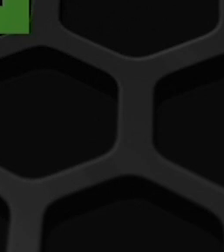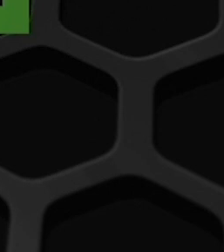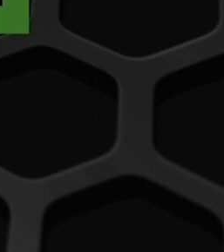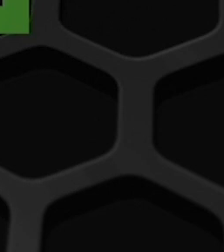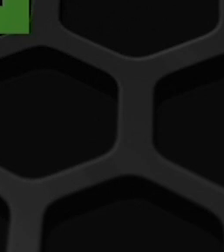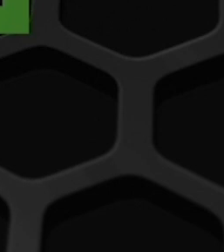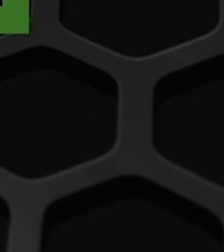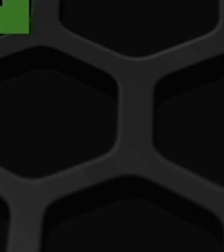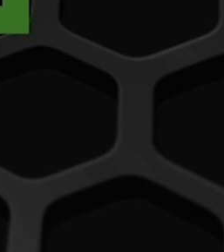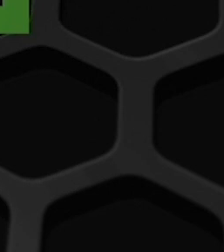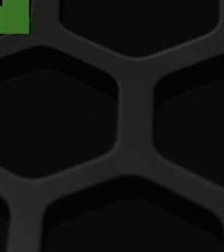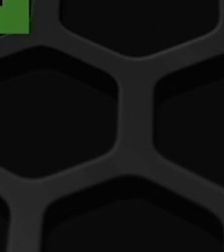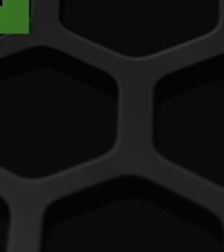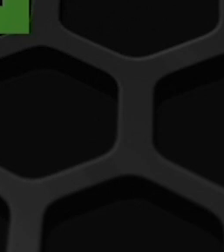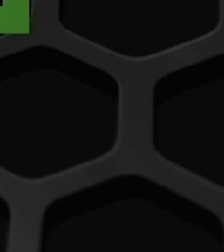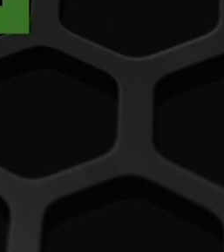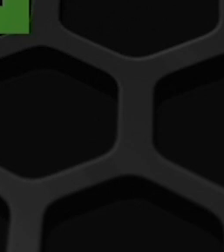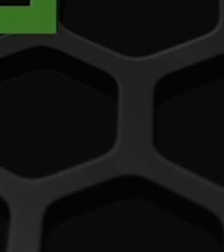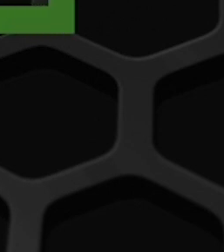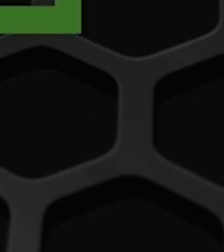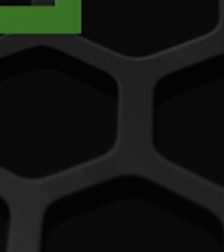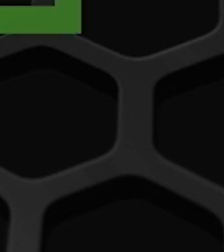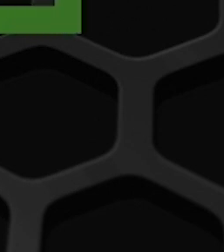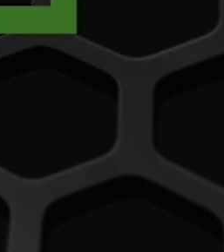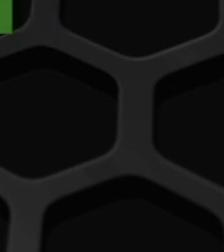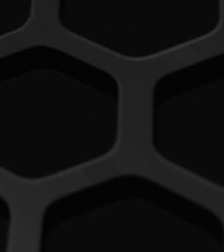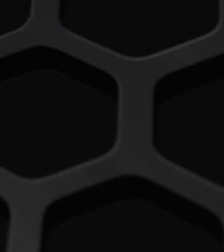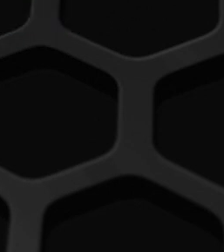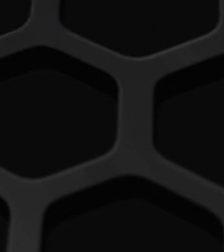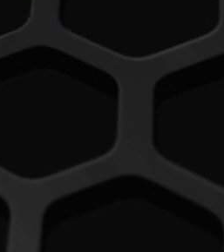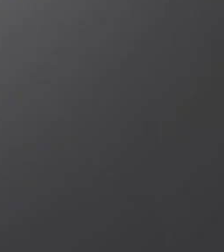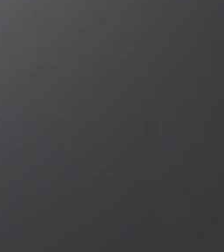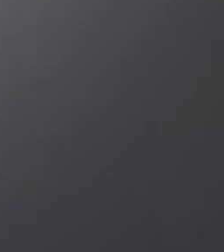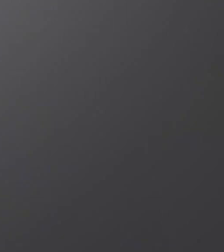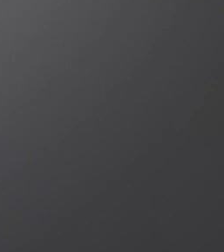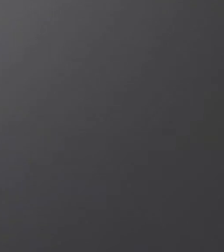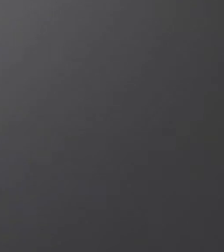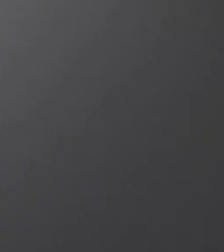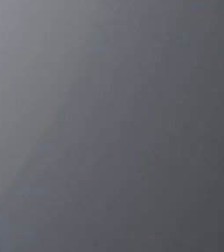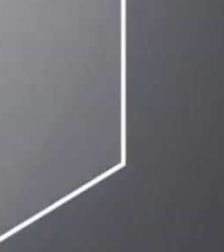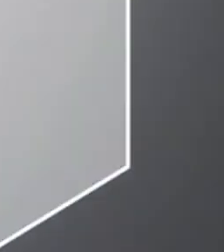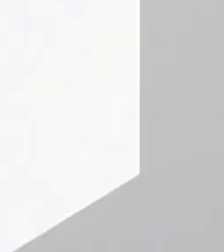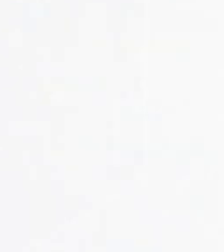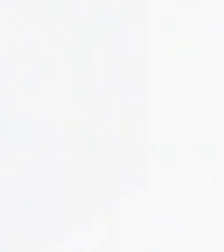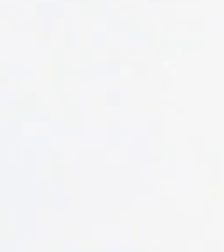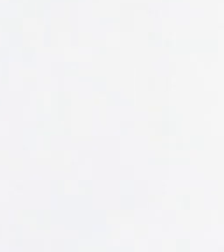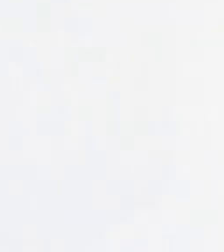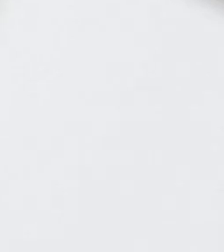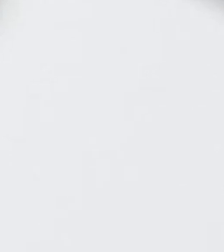www.sitem.org to register. God bless you. Enjoy the rest of the service.